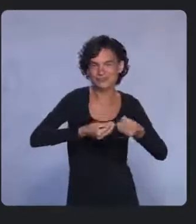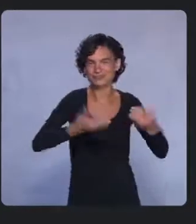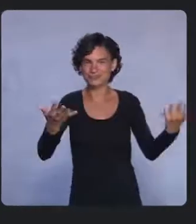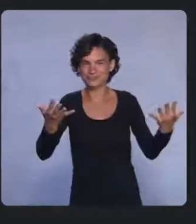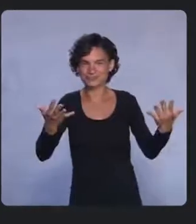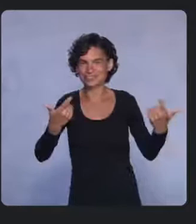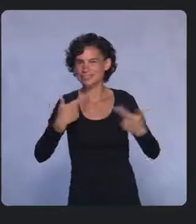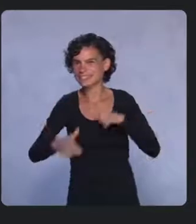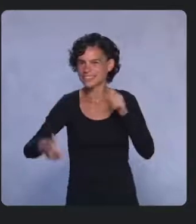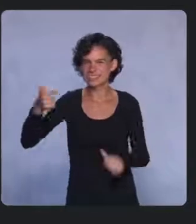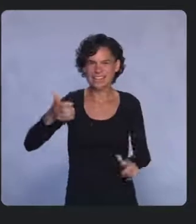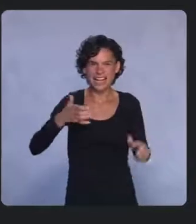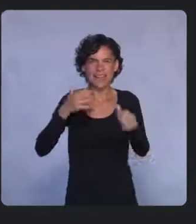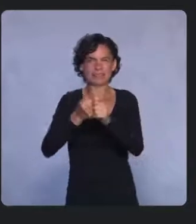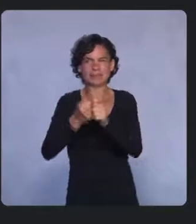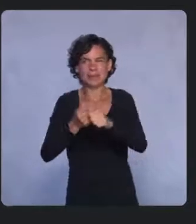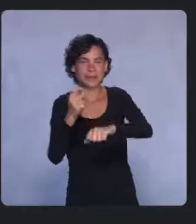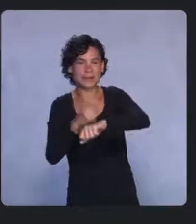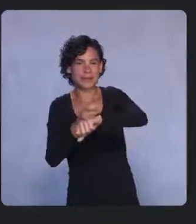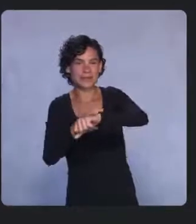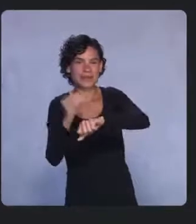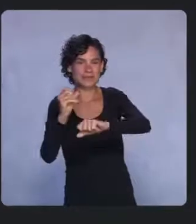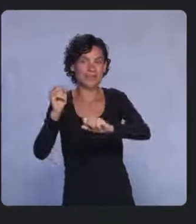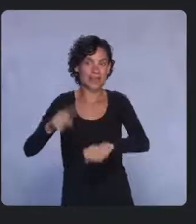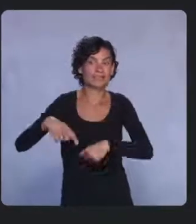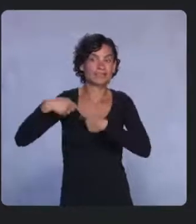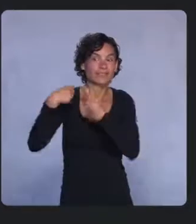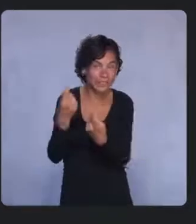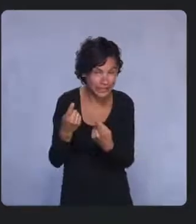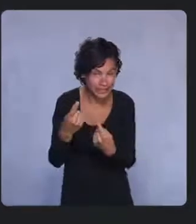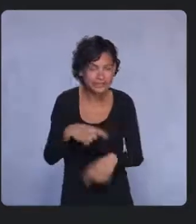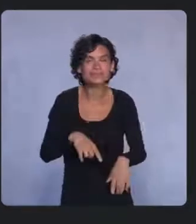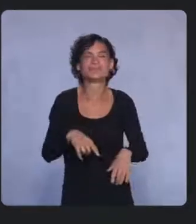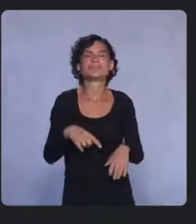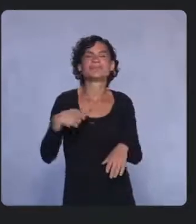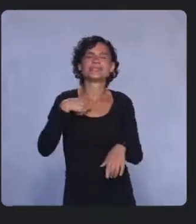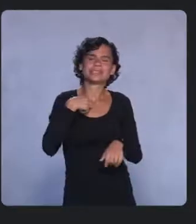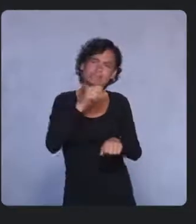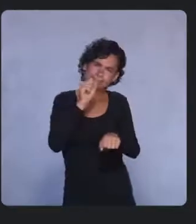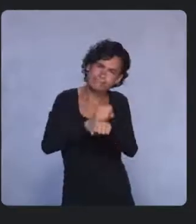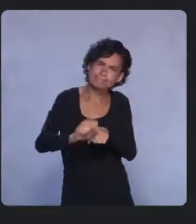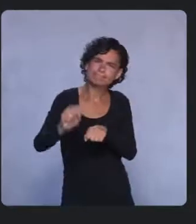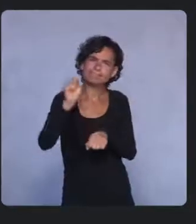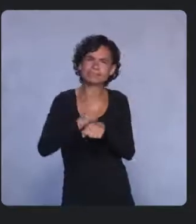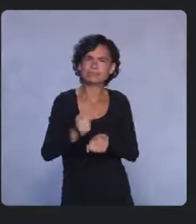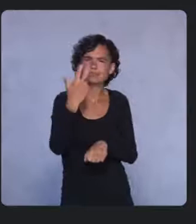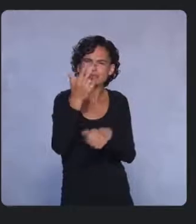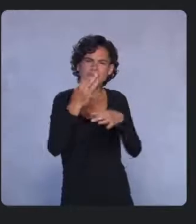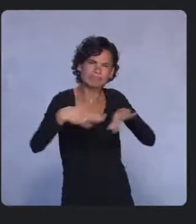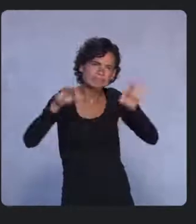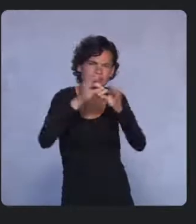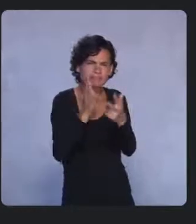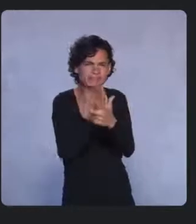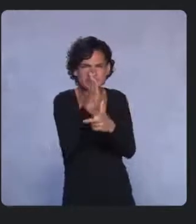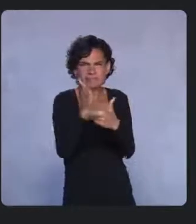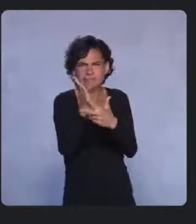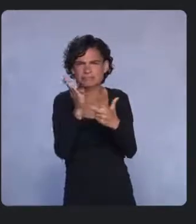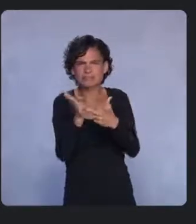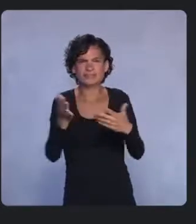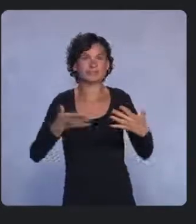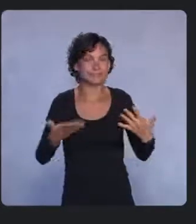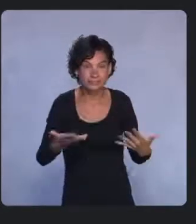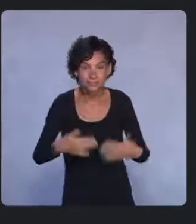biggest update to Wear OS ever. We've been hard at work in 3 key areas.